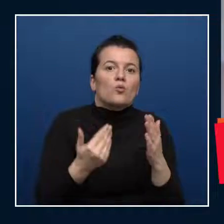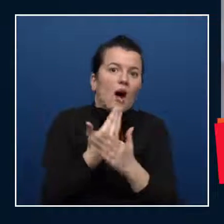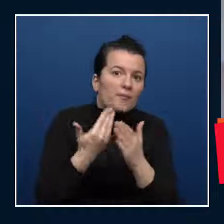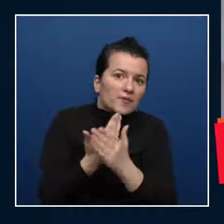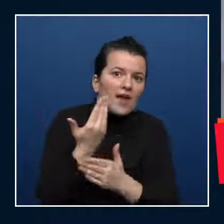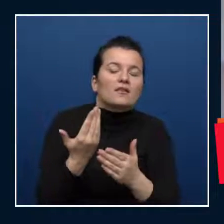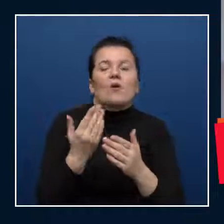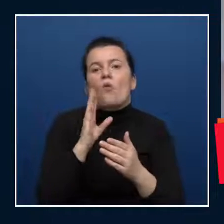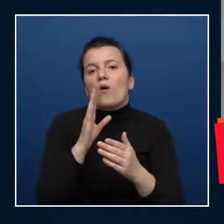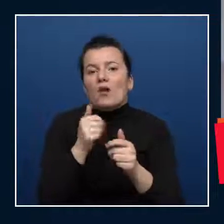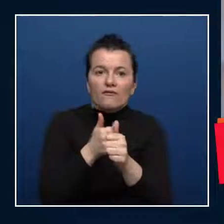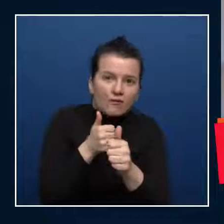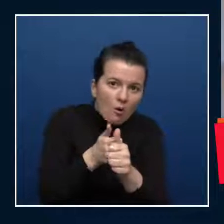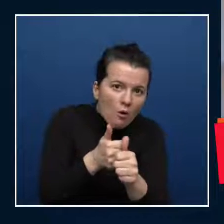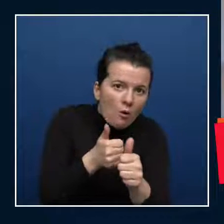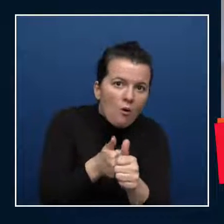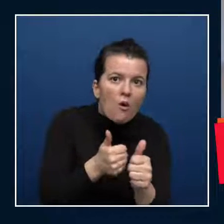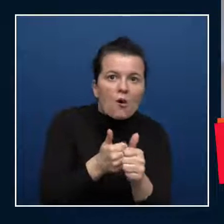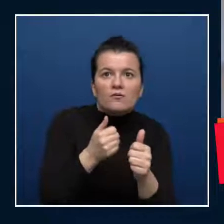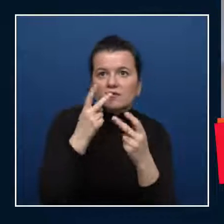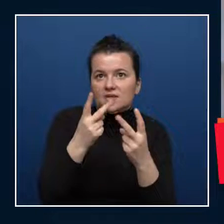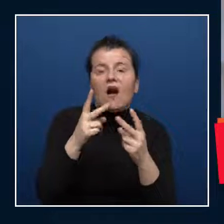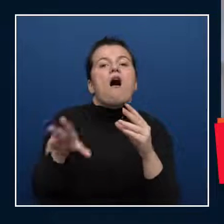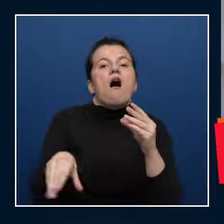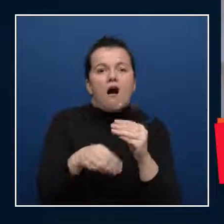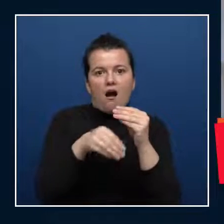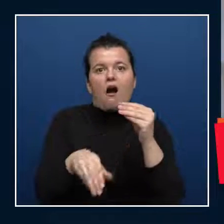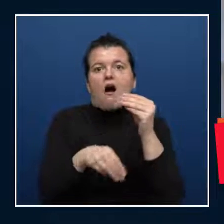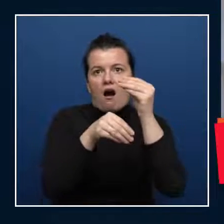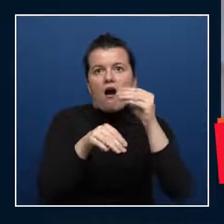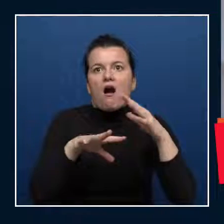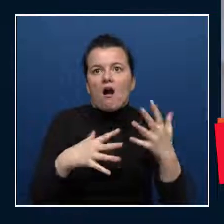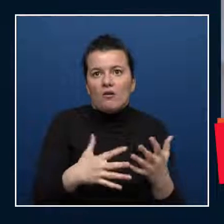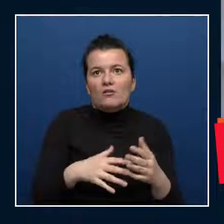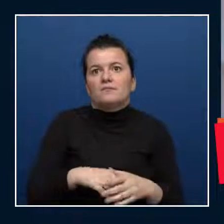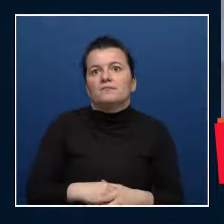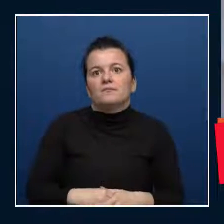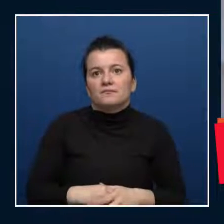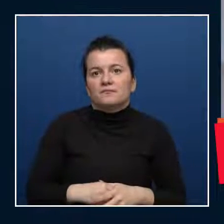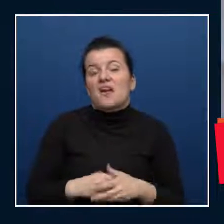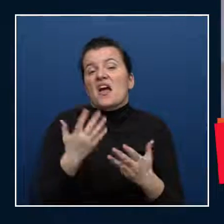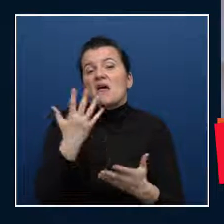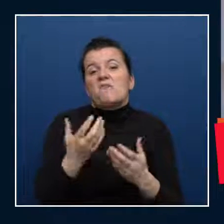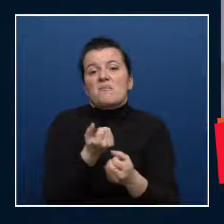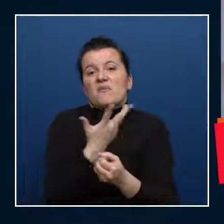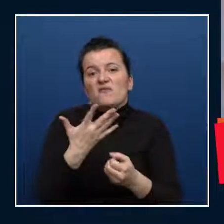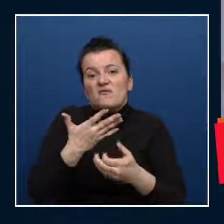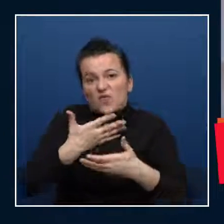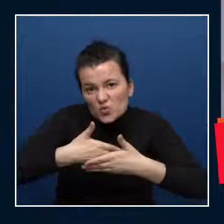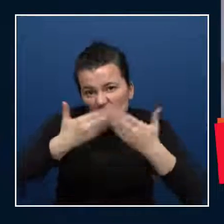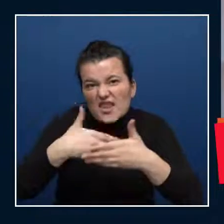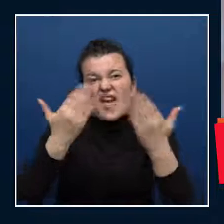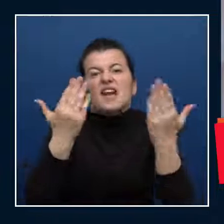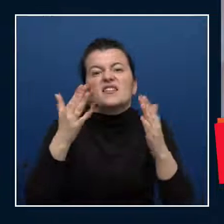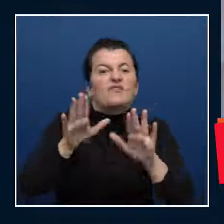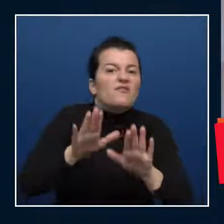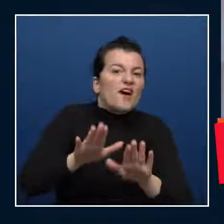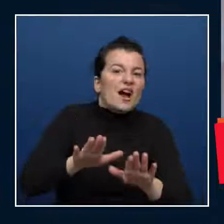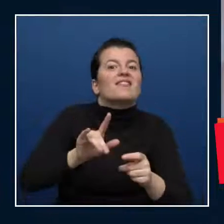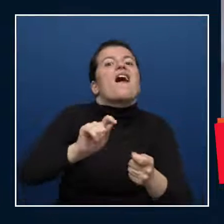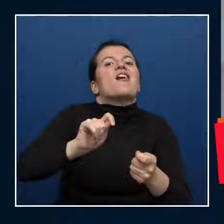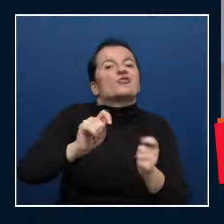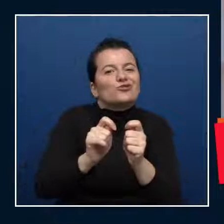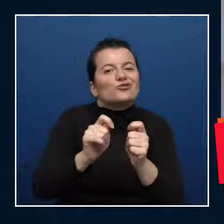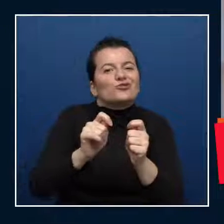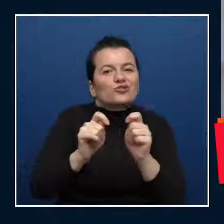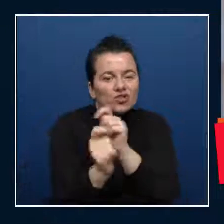actually getting added in. With these things, it might take a few days for changes to happen, and you might potentially not want to